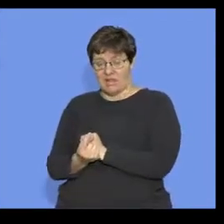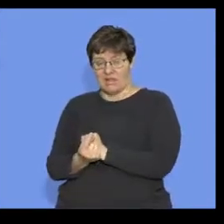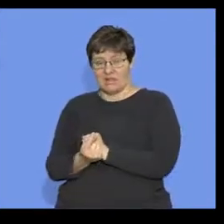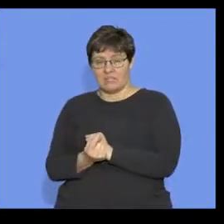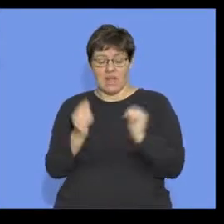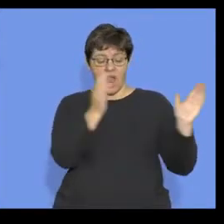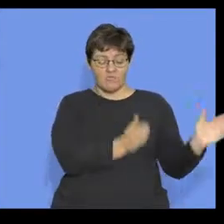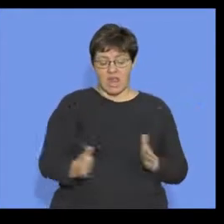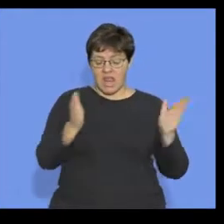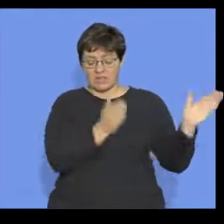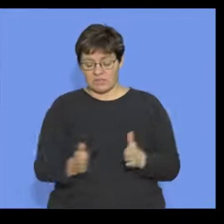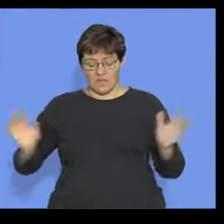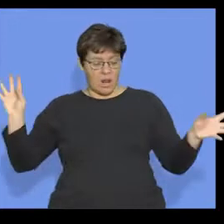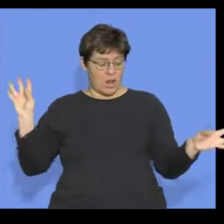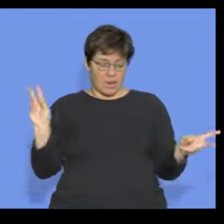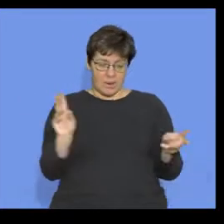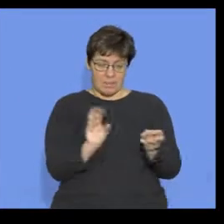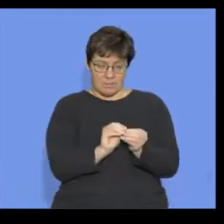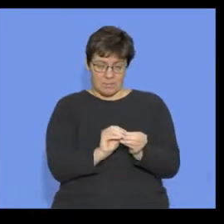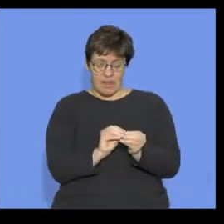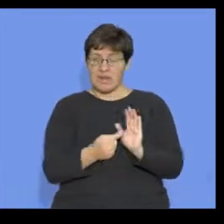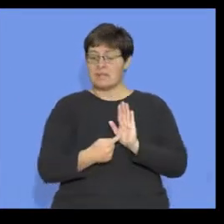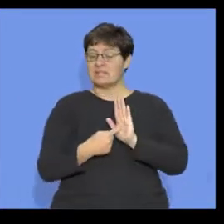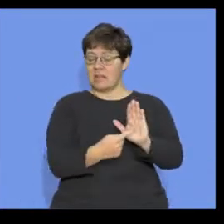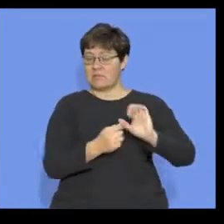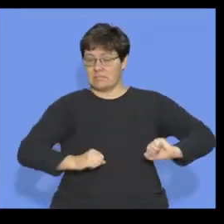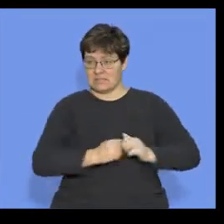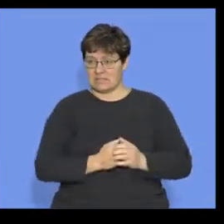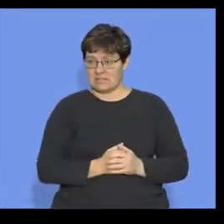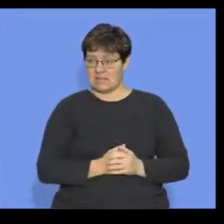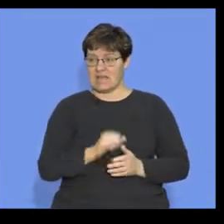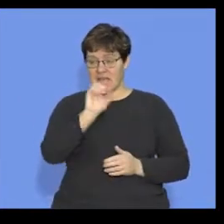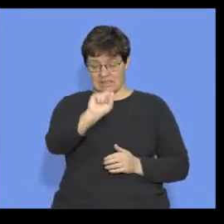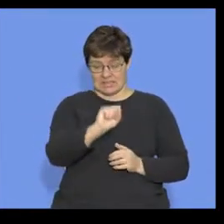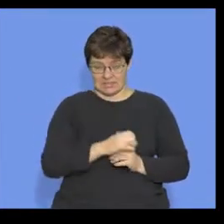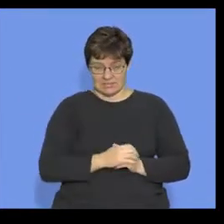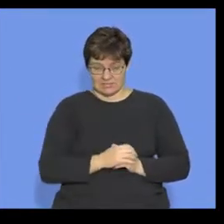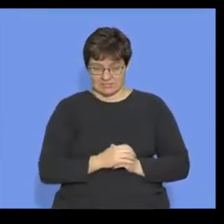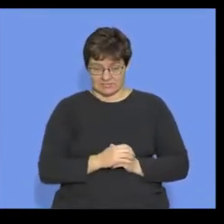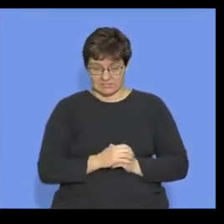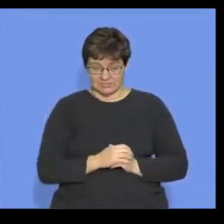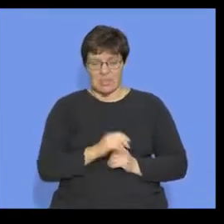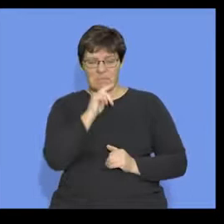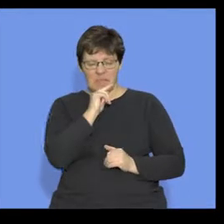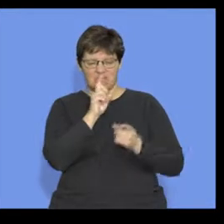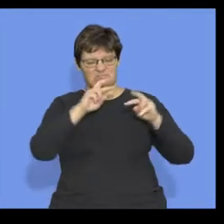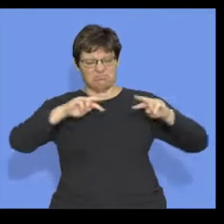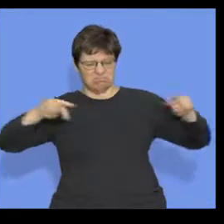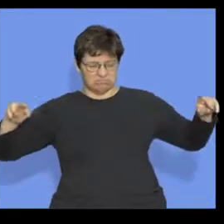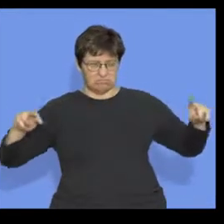total number of arrangements of a sample space S. So S is the sample space S. Are we together?